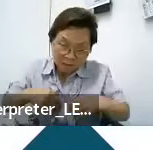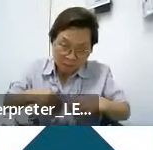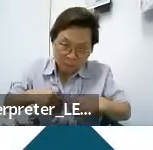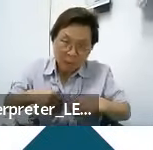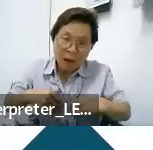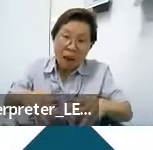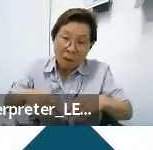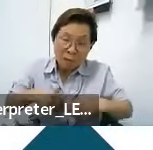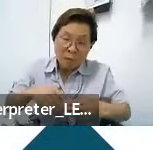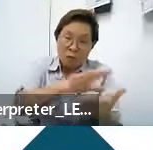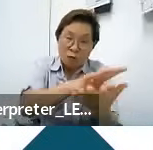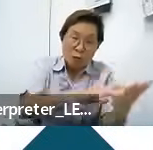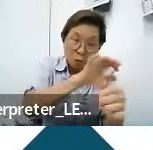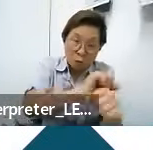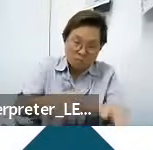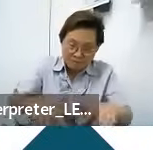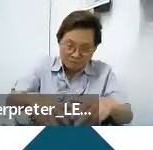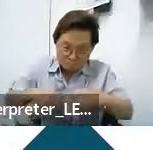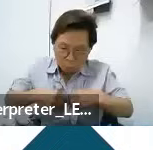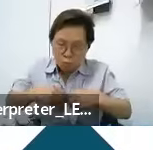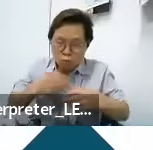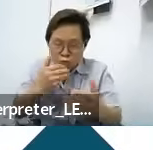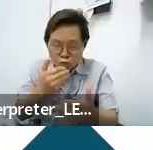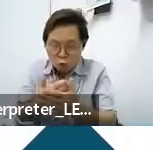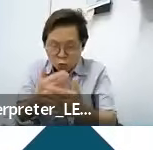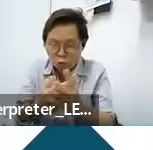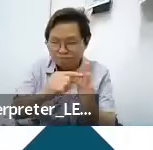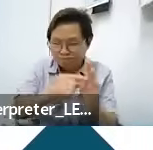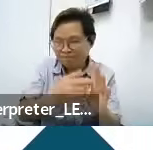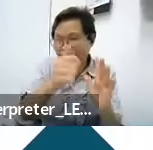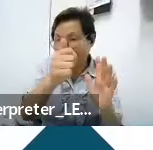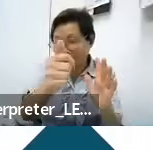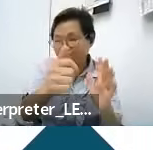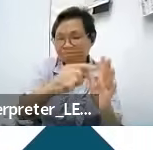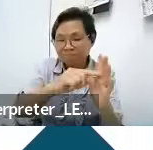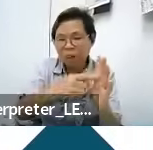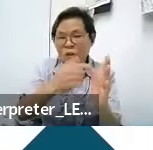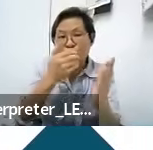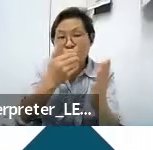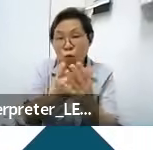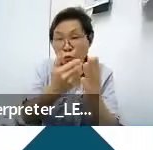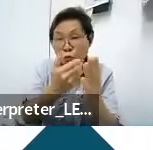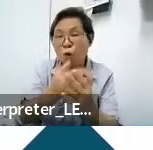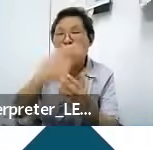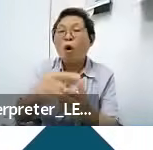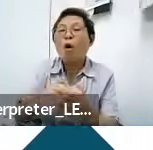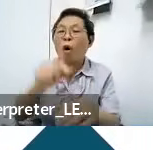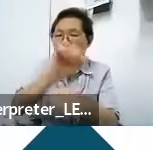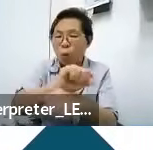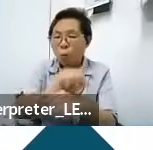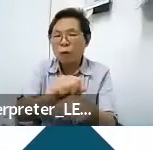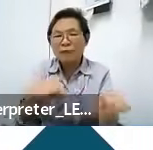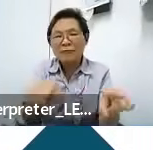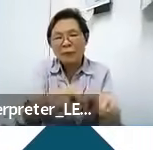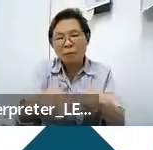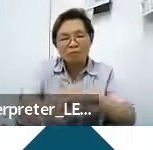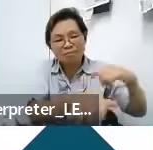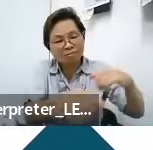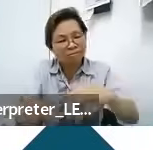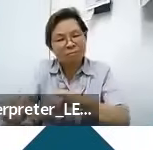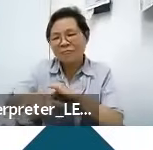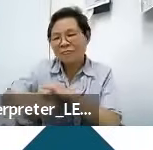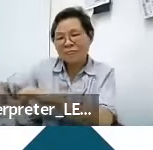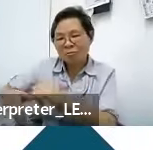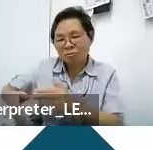framework, I think it's good starting point for us to walk on the same tracks, and we will